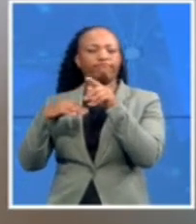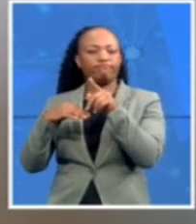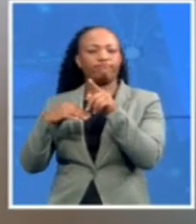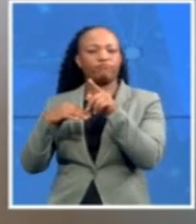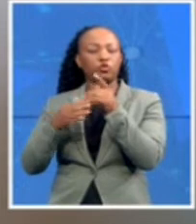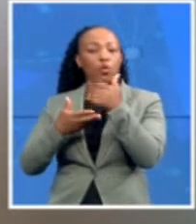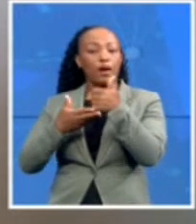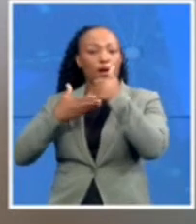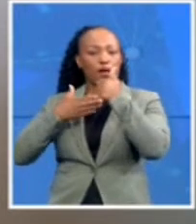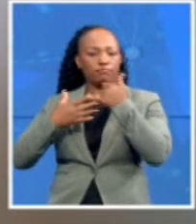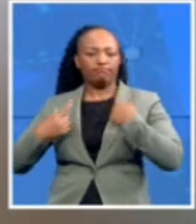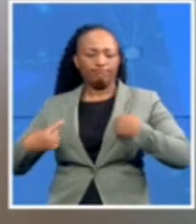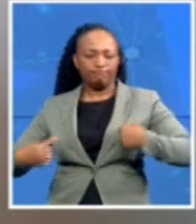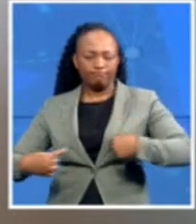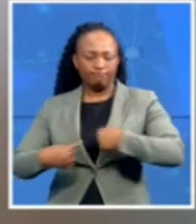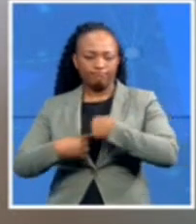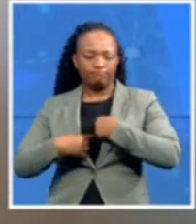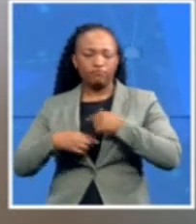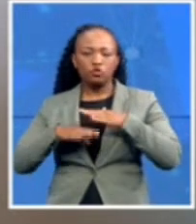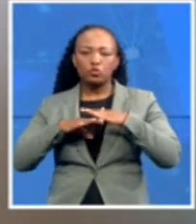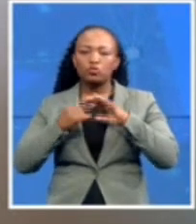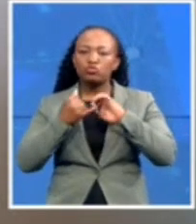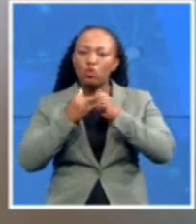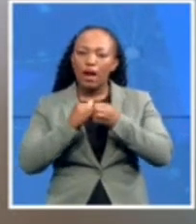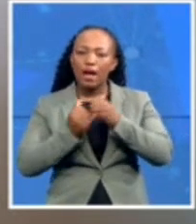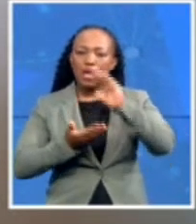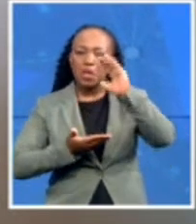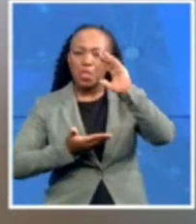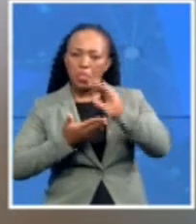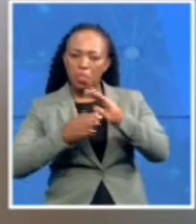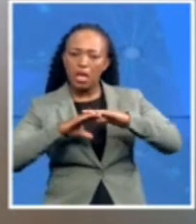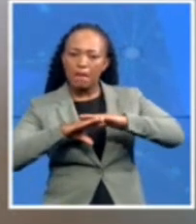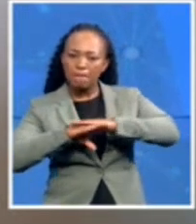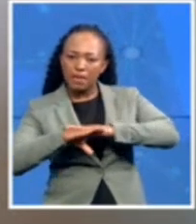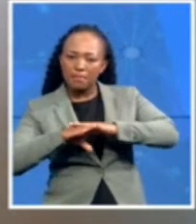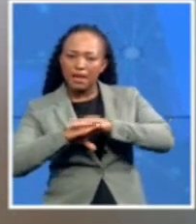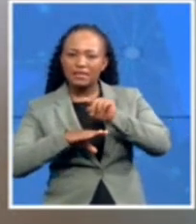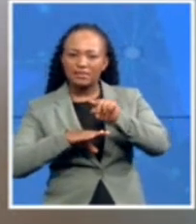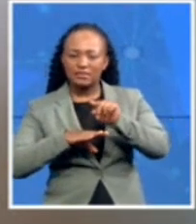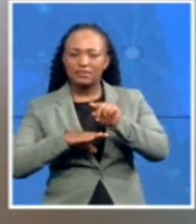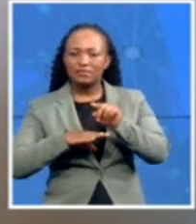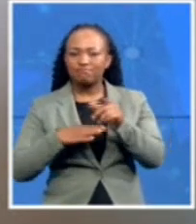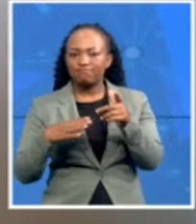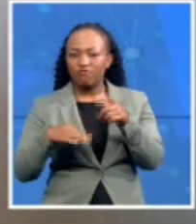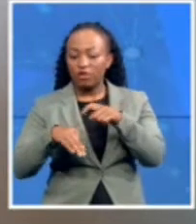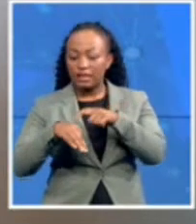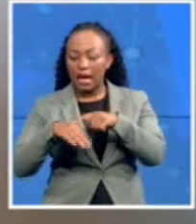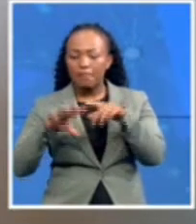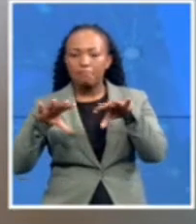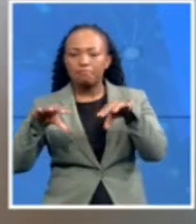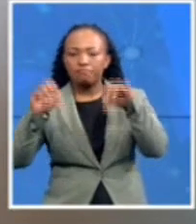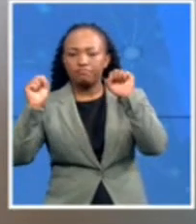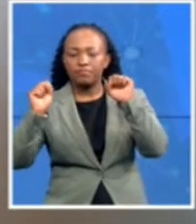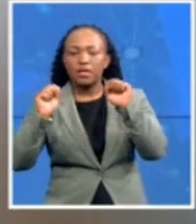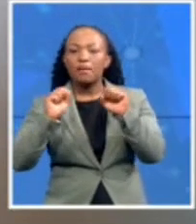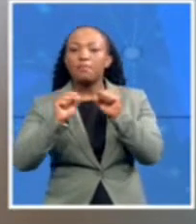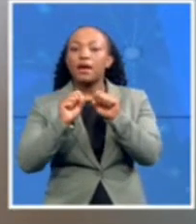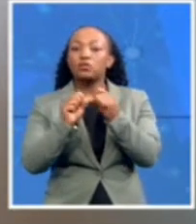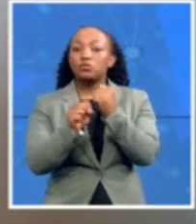minimize the duration of the outage while ensuring the quality and, of course, the safety of all of our